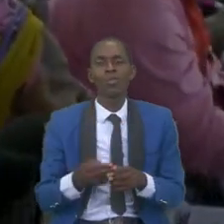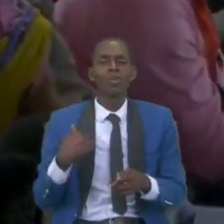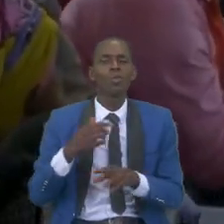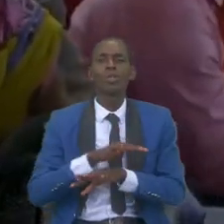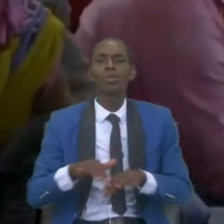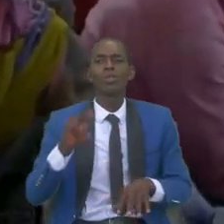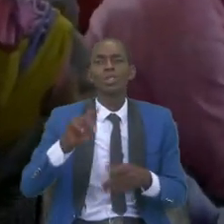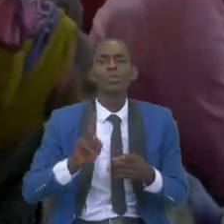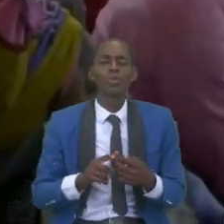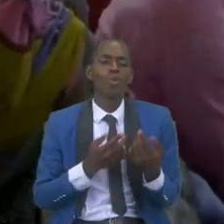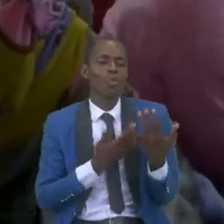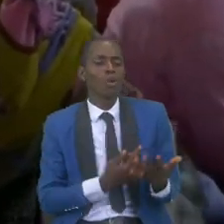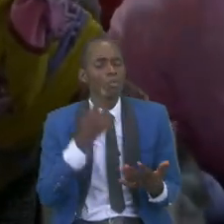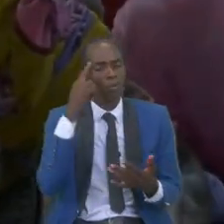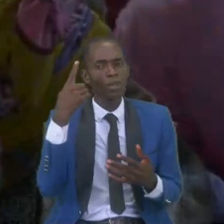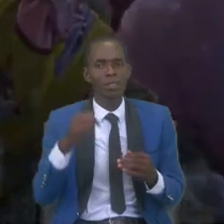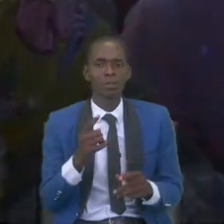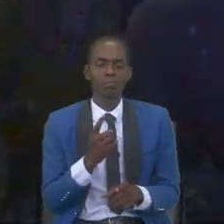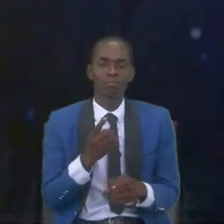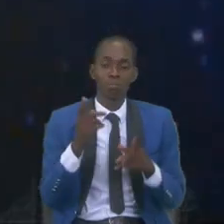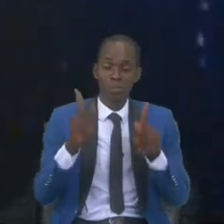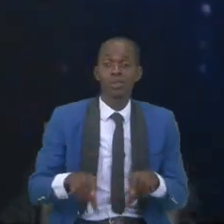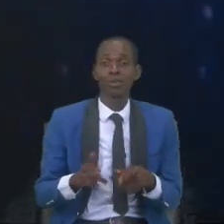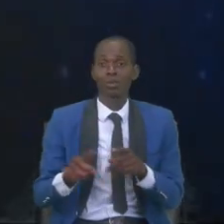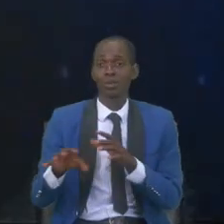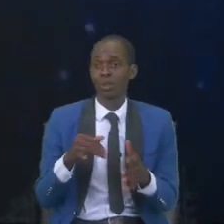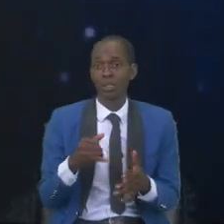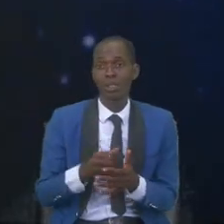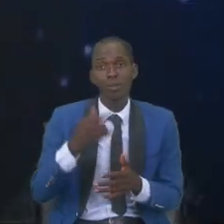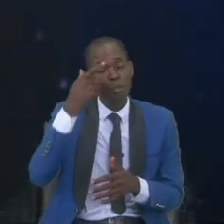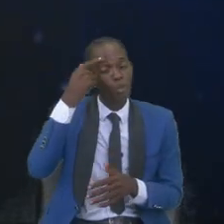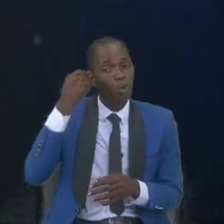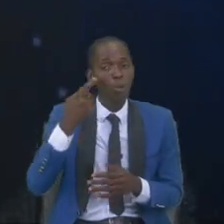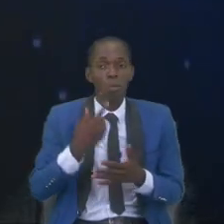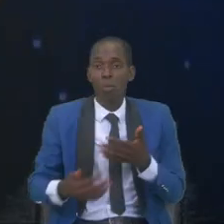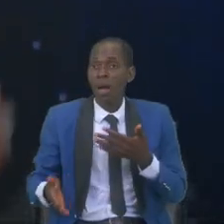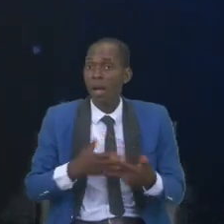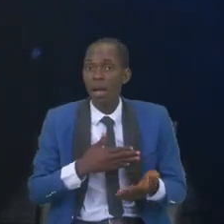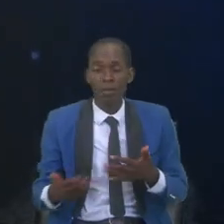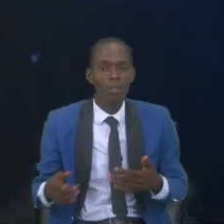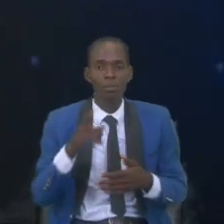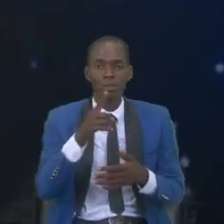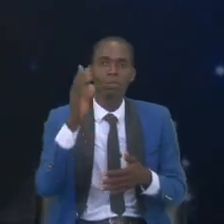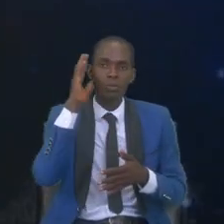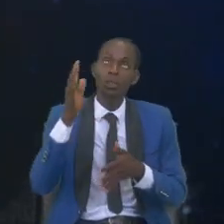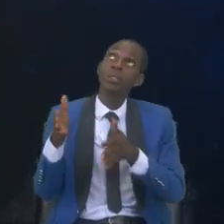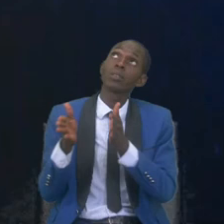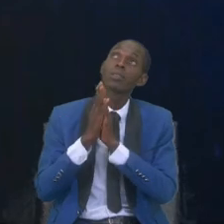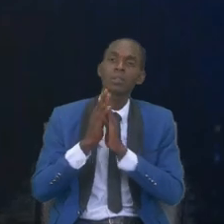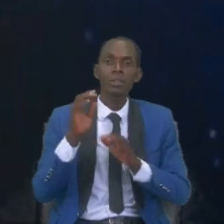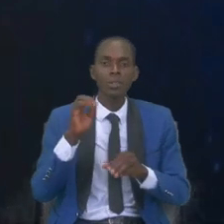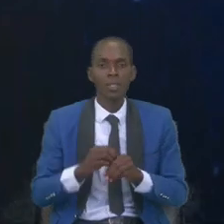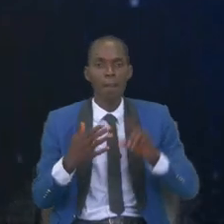the official person now, because whatsoever ye shall ask in my name,